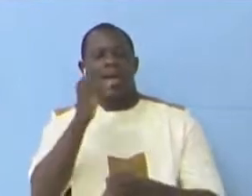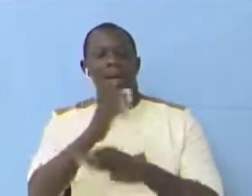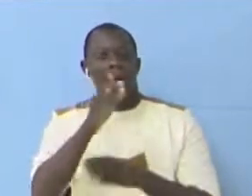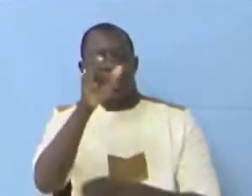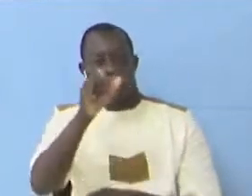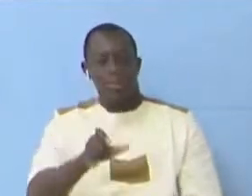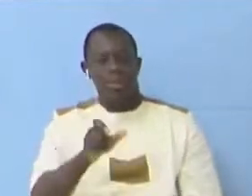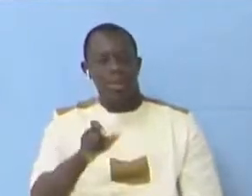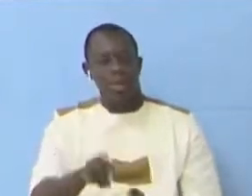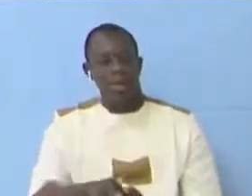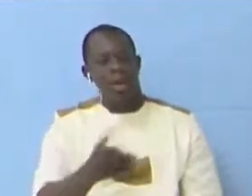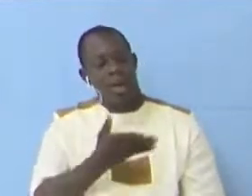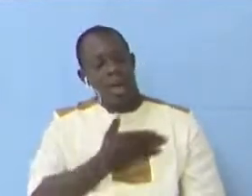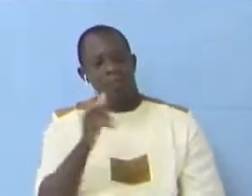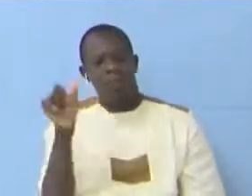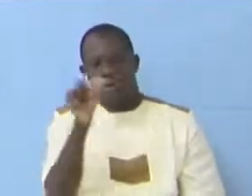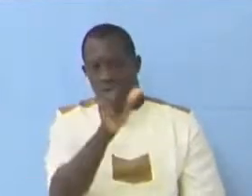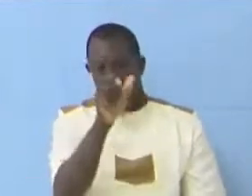Kwaku